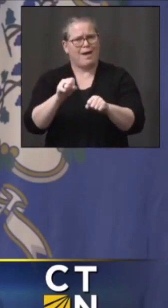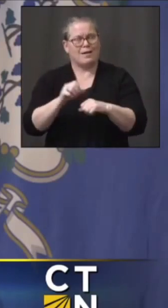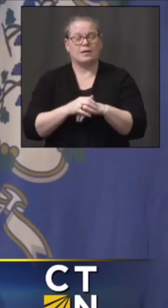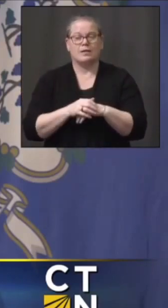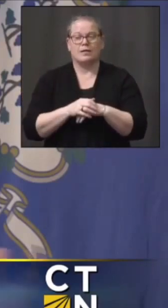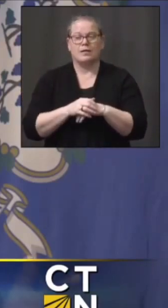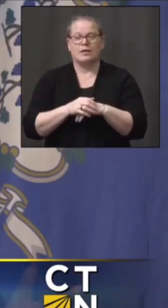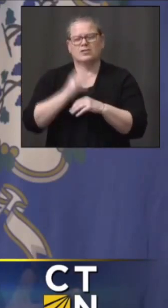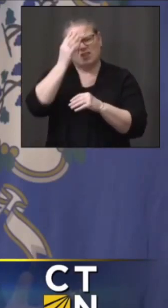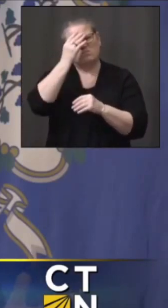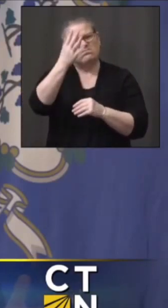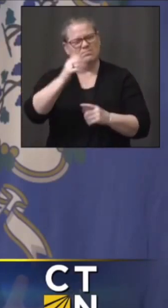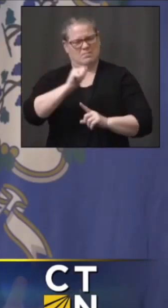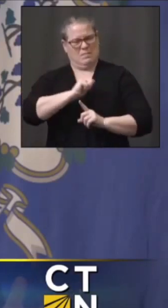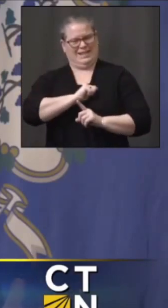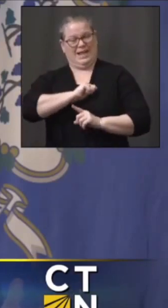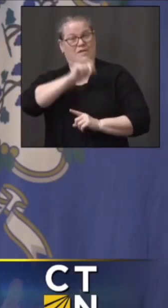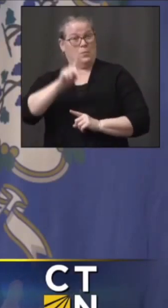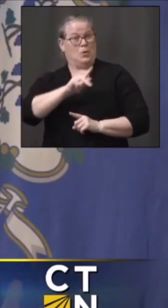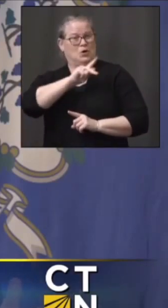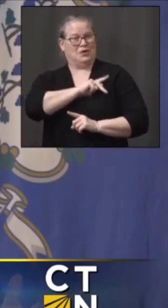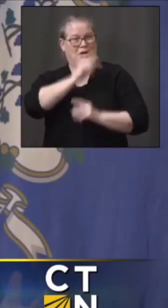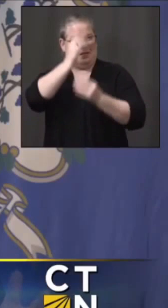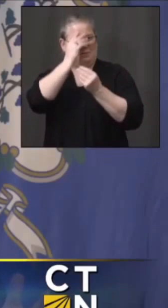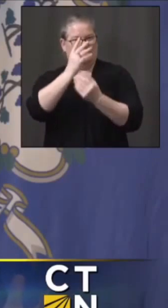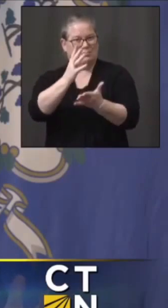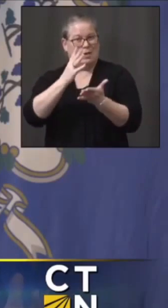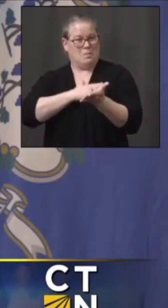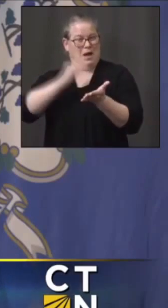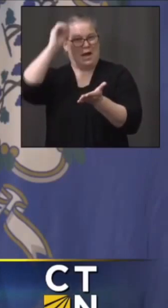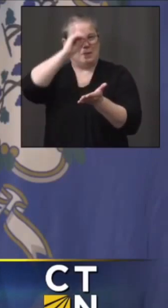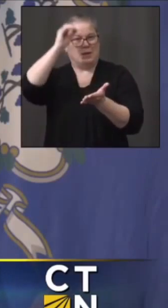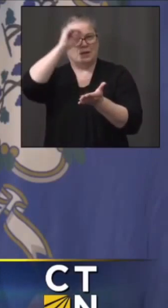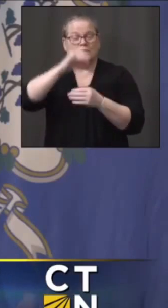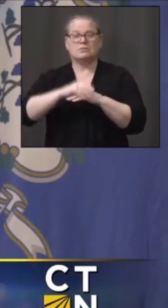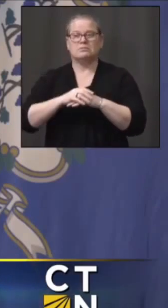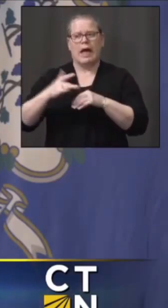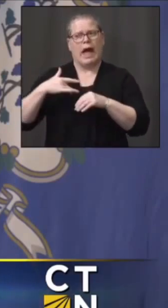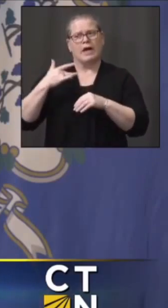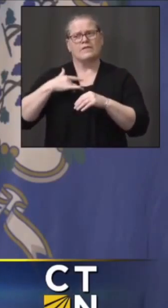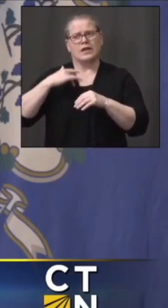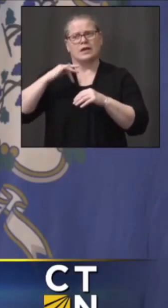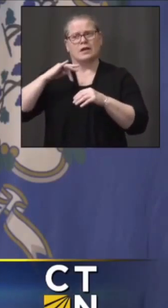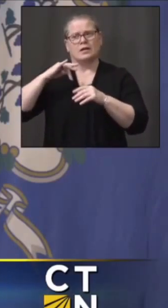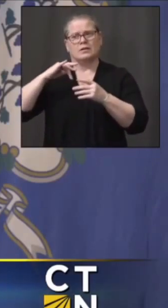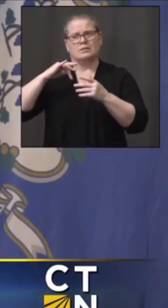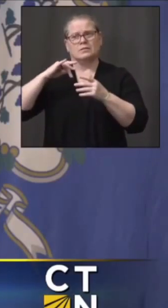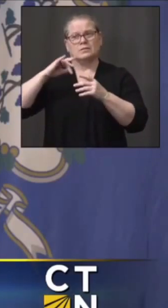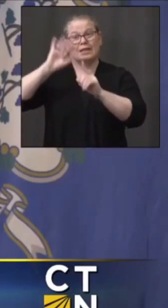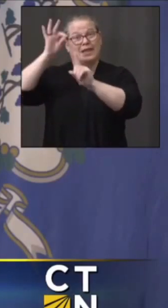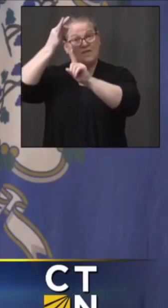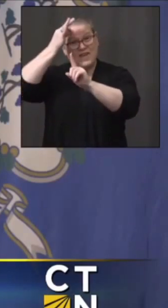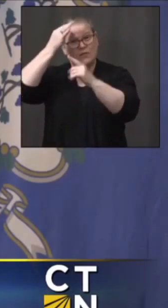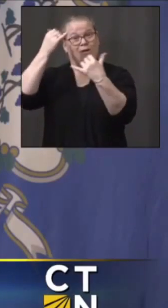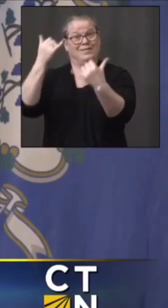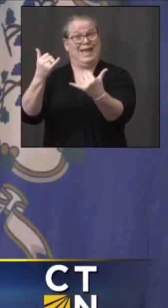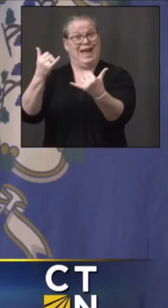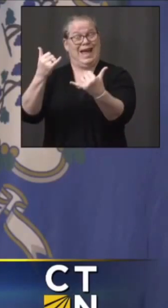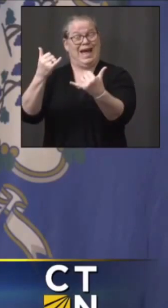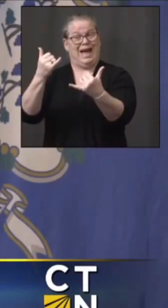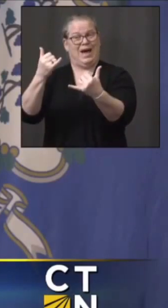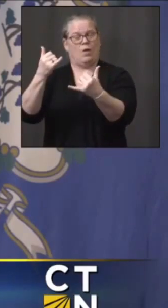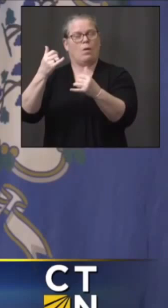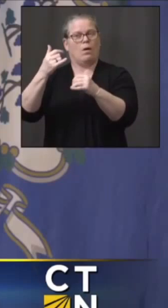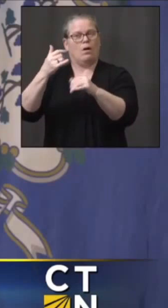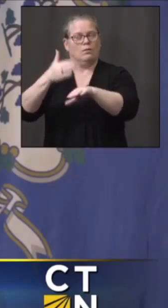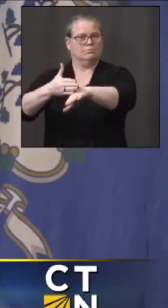point of view, I think the federal government is getting this as right today as they got it wrong with PPE 8